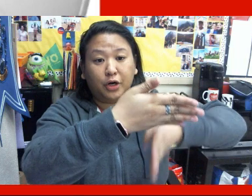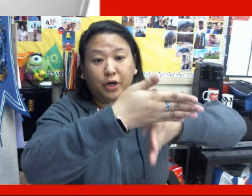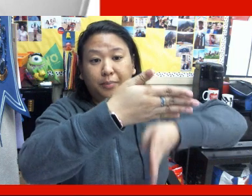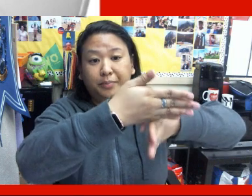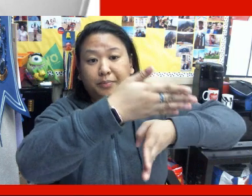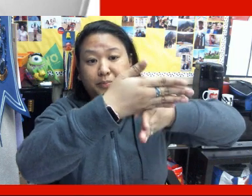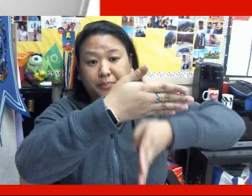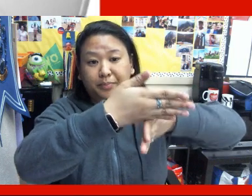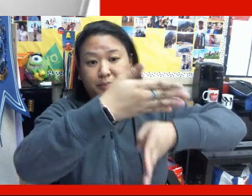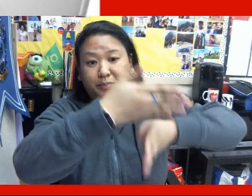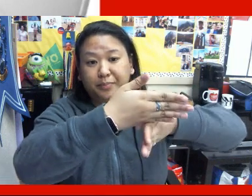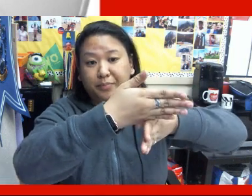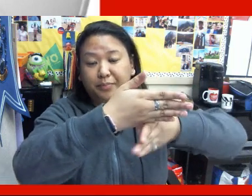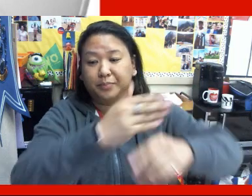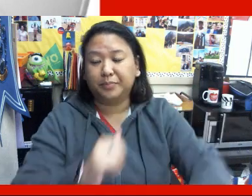Soccer.